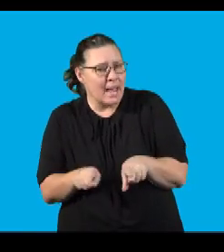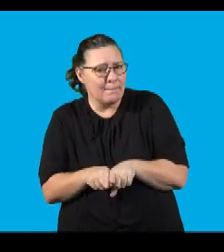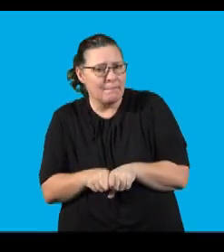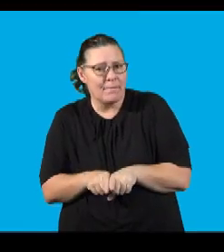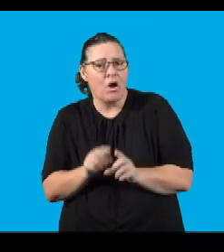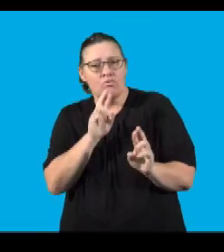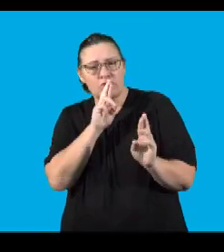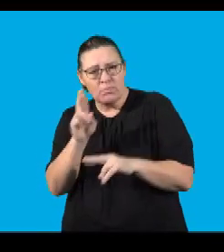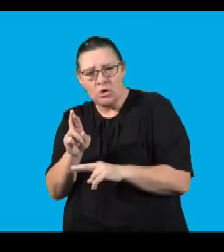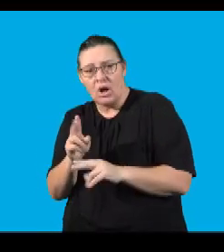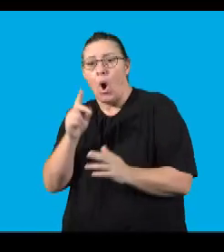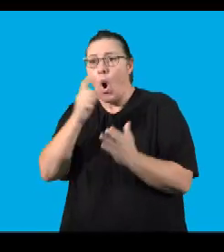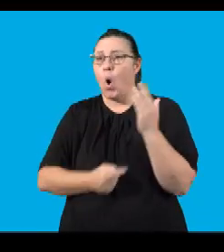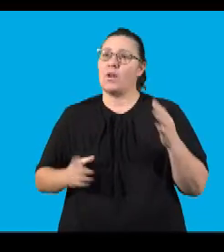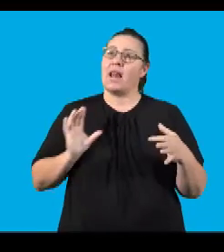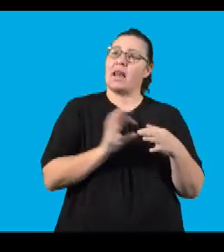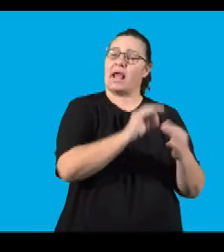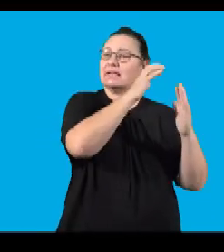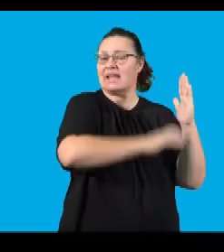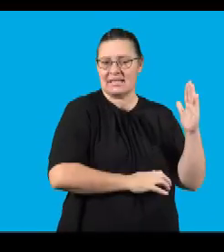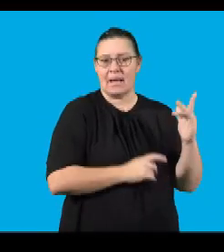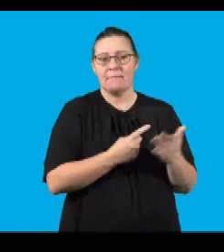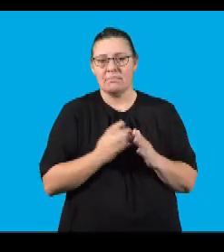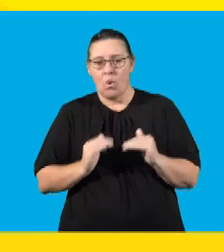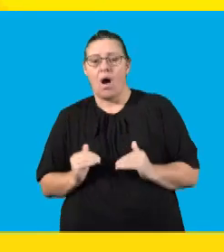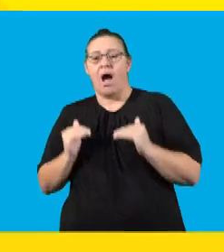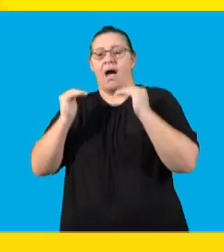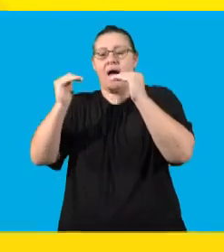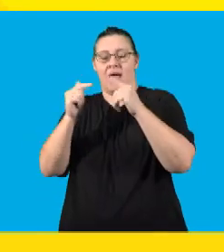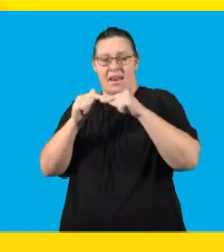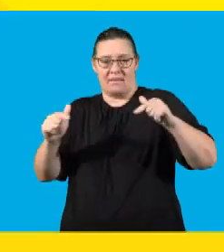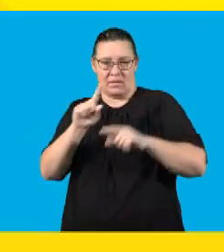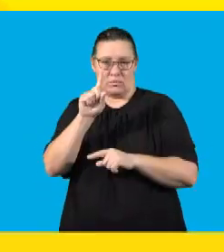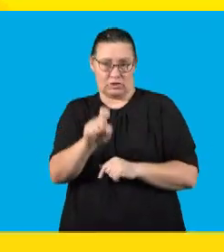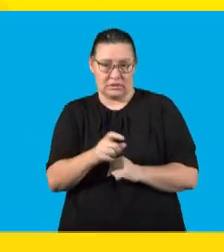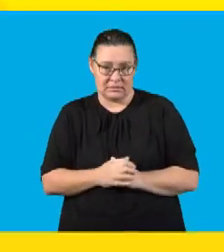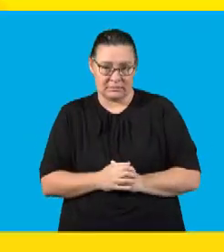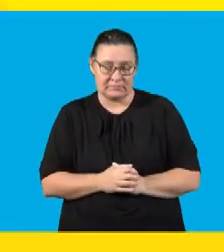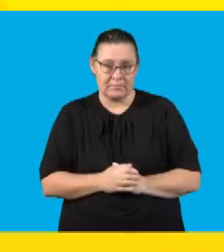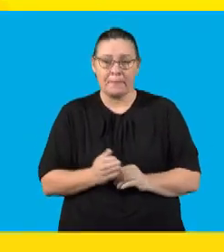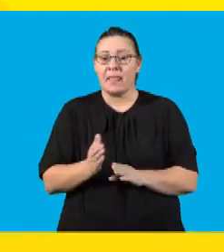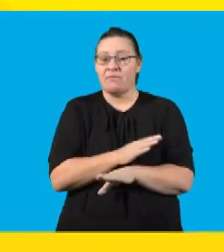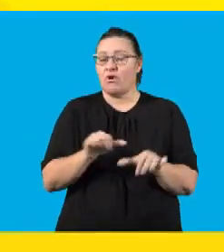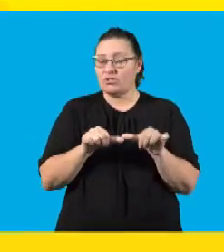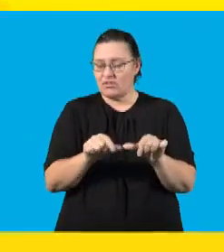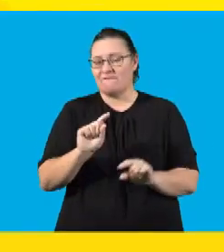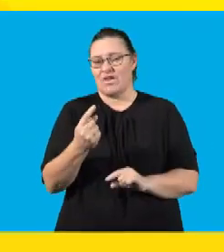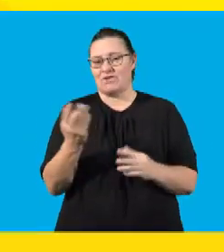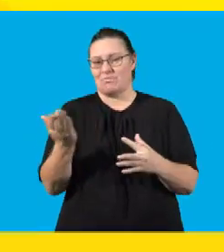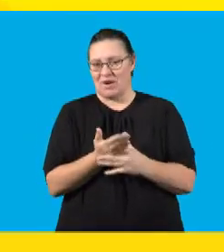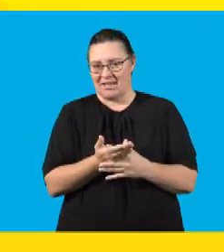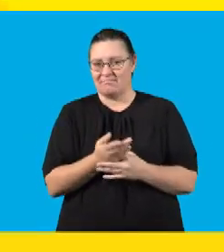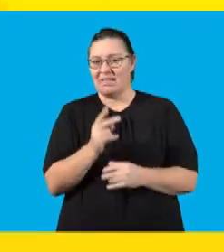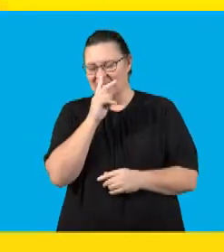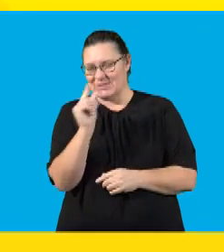your responses must go beyond the text. This will normally be a higher order question. Now, before we continue, we're going to go for a